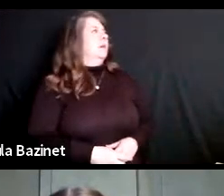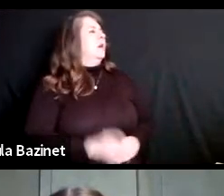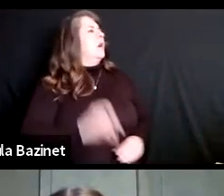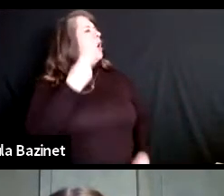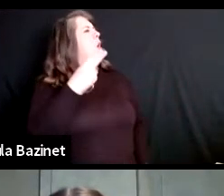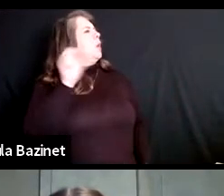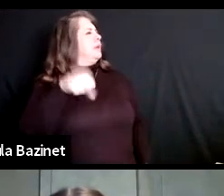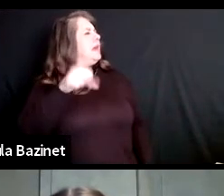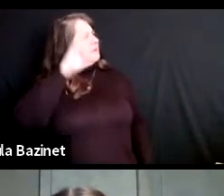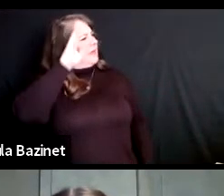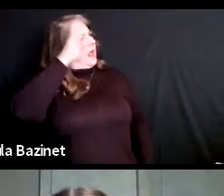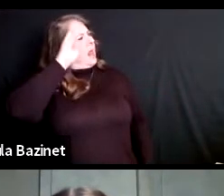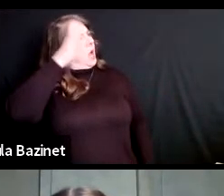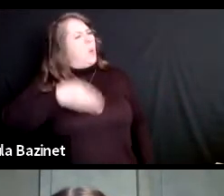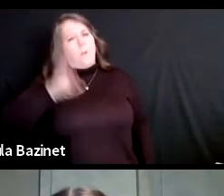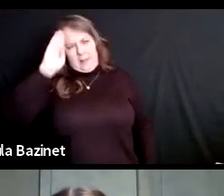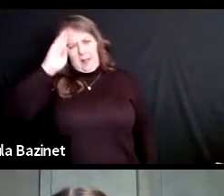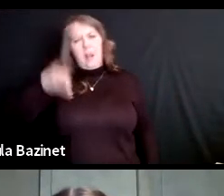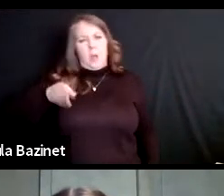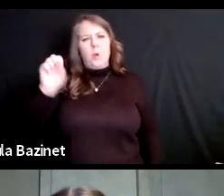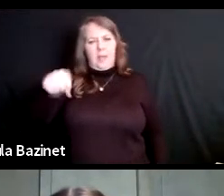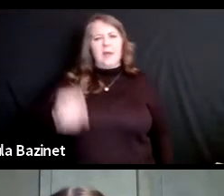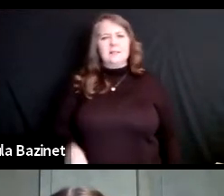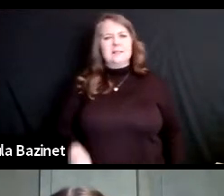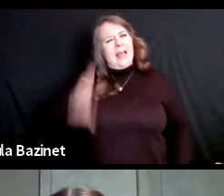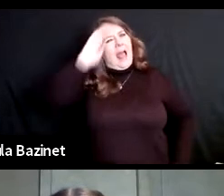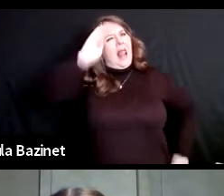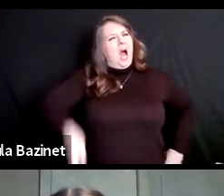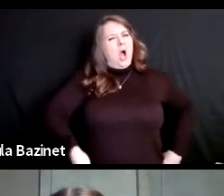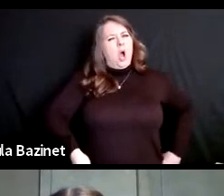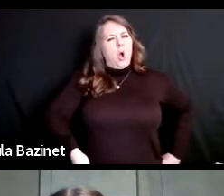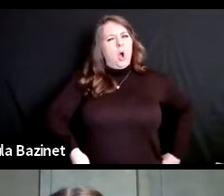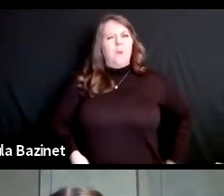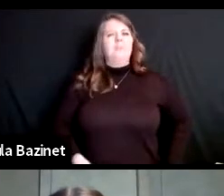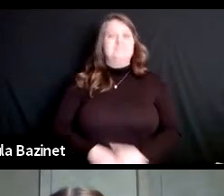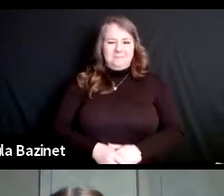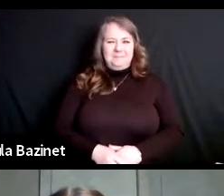Oh, just say hello. Yes. Hello.